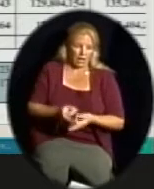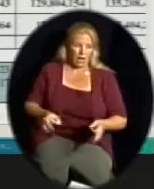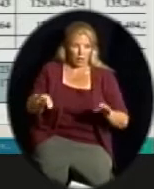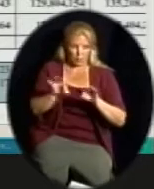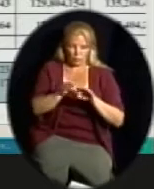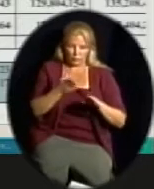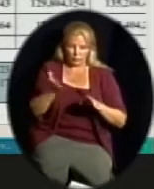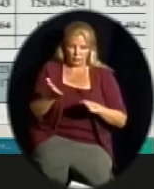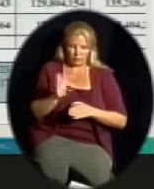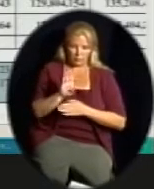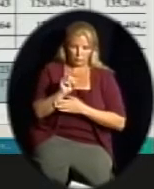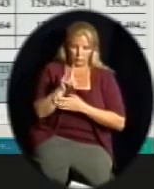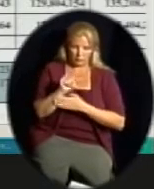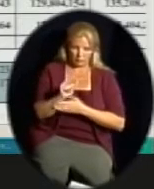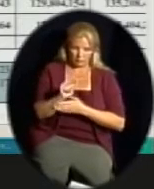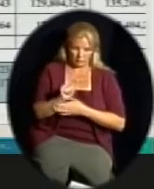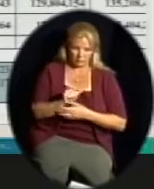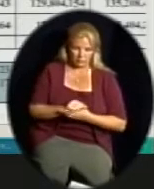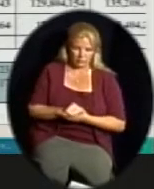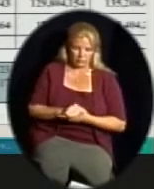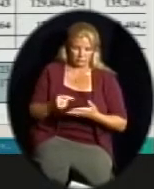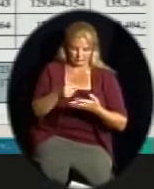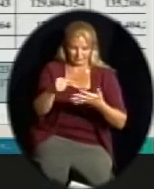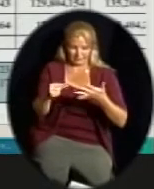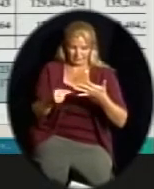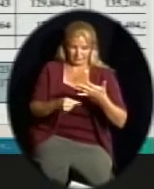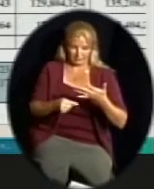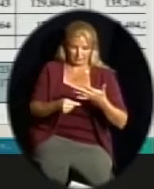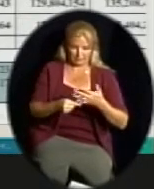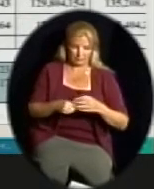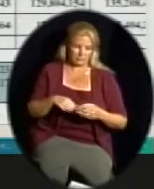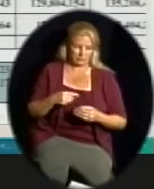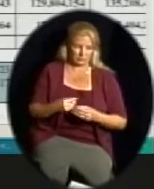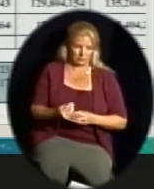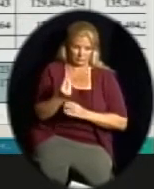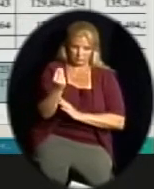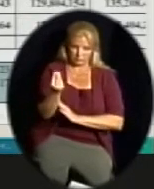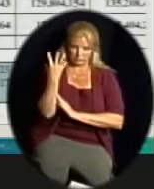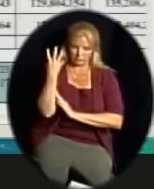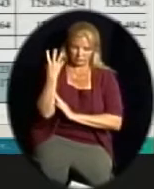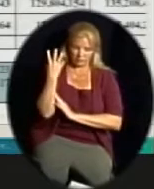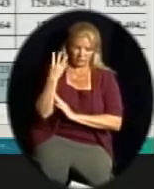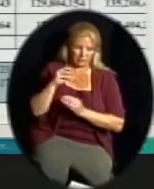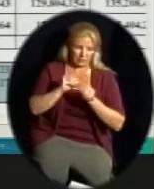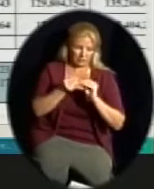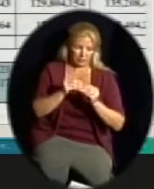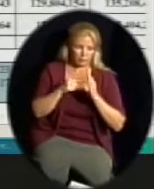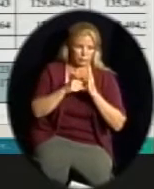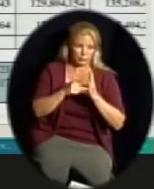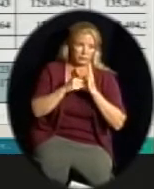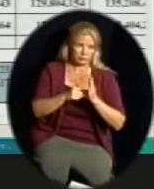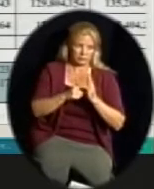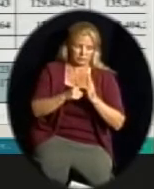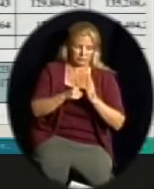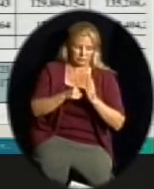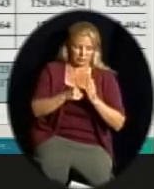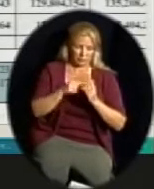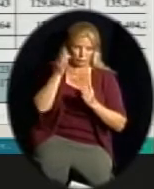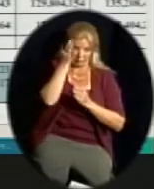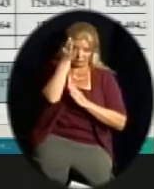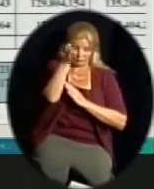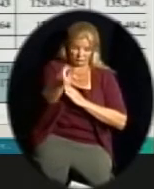BOTA. And those numbers here represent what have actually occurred in the past and what we're looking at in the future. The next two